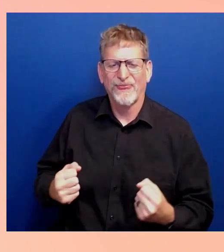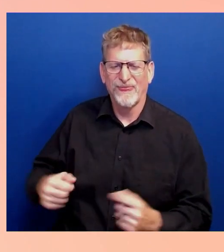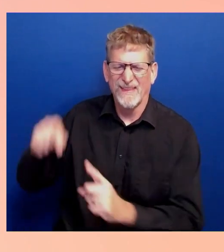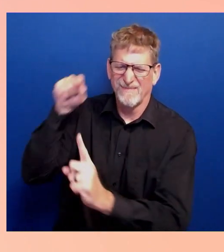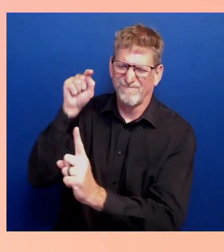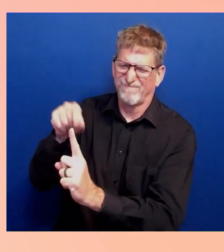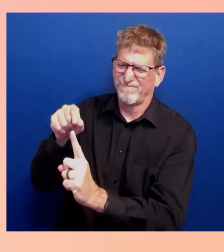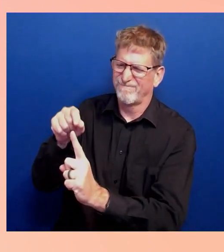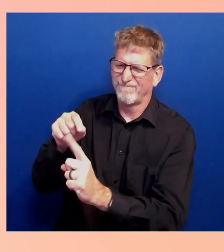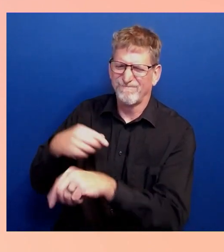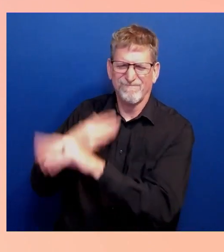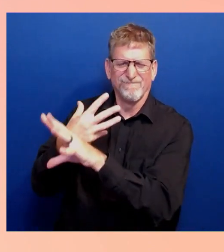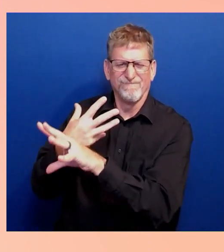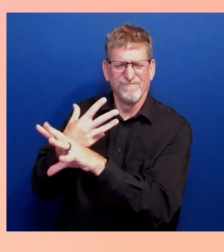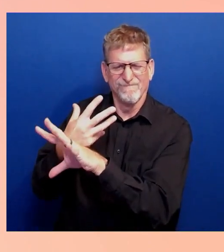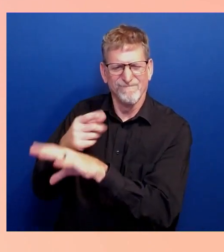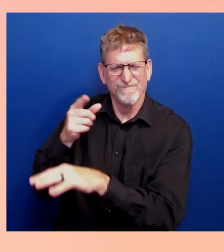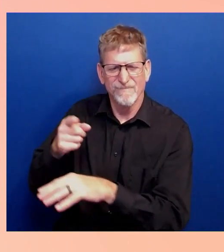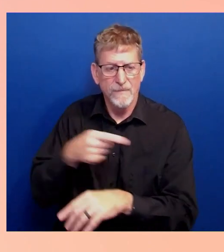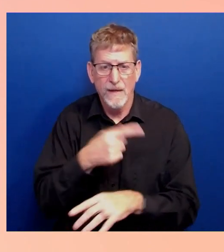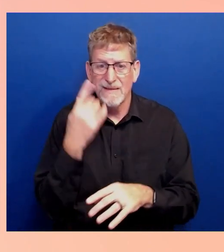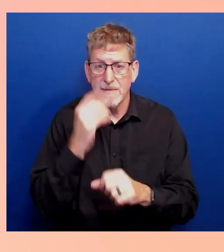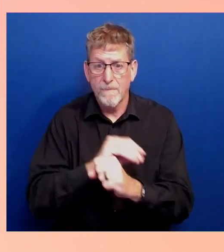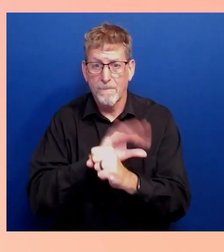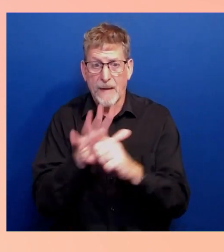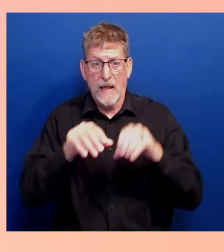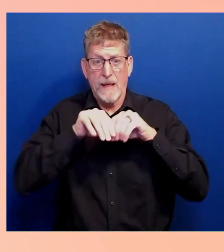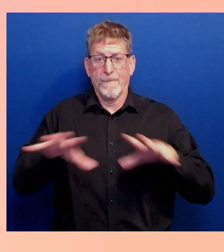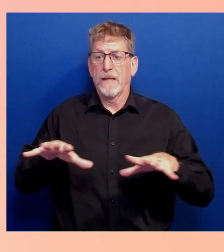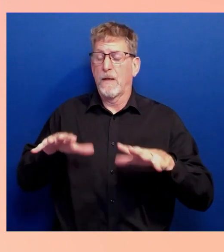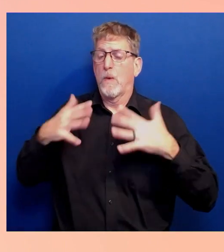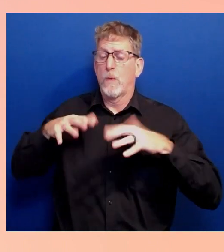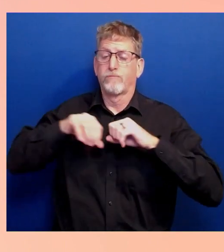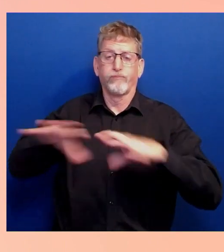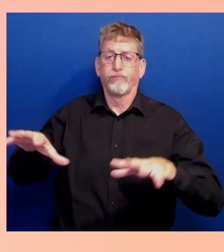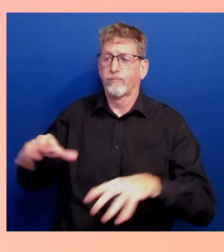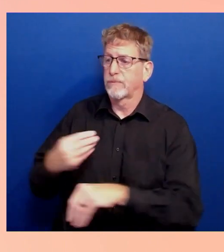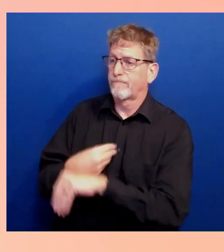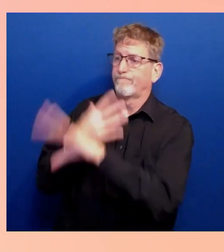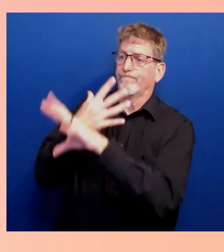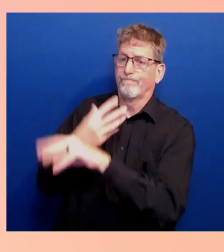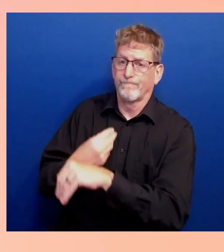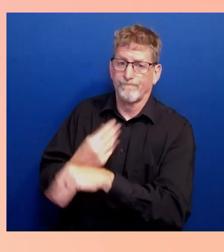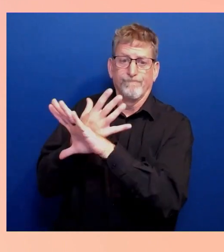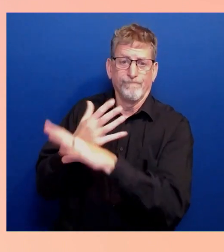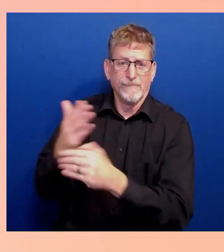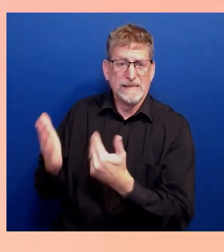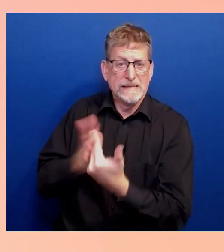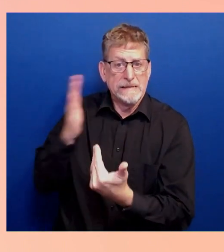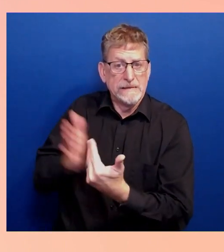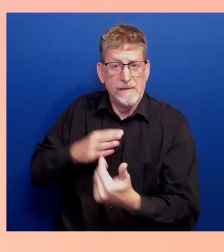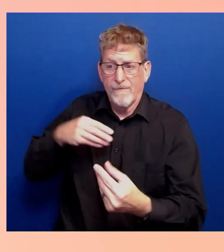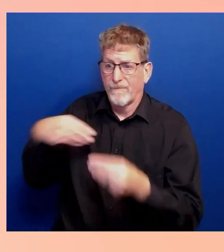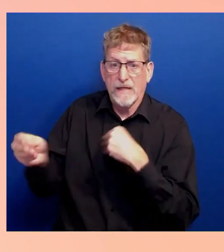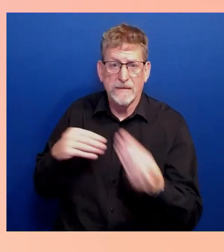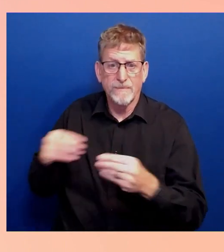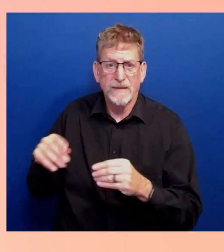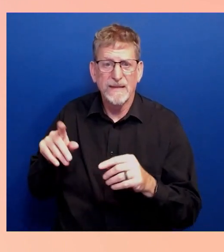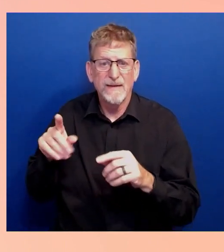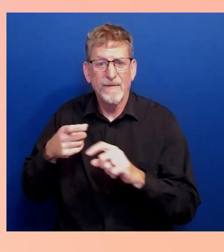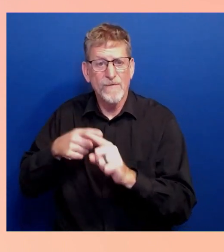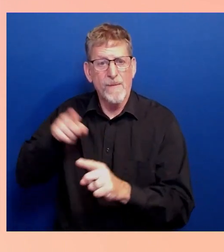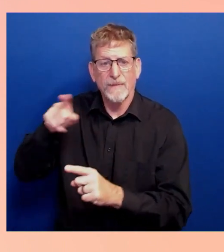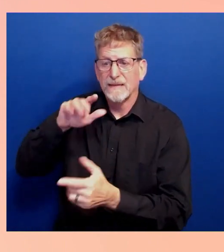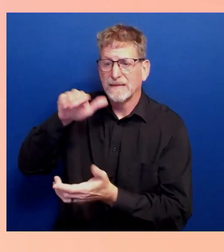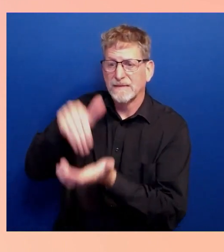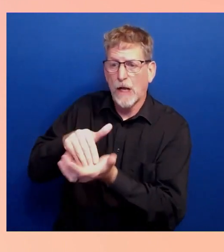telehealth, greater flexibility from the Centers for Medicare and Medicaid. And gratefully,